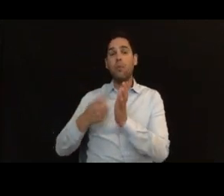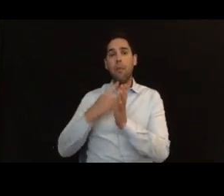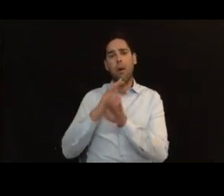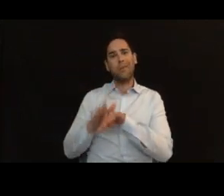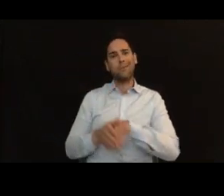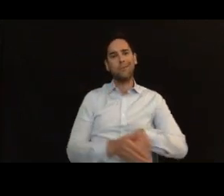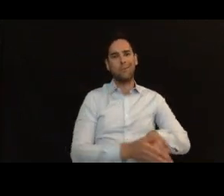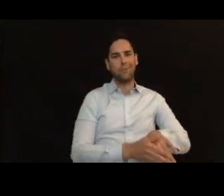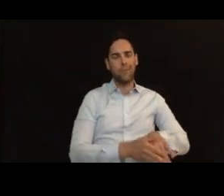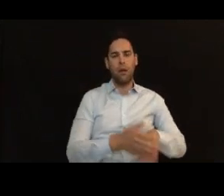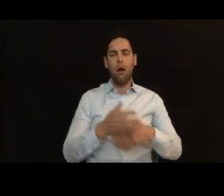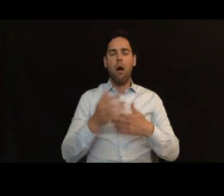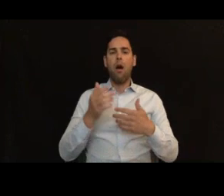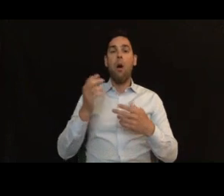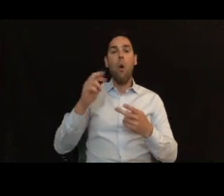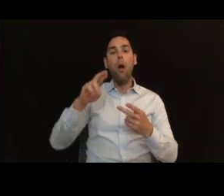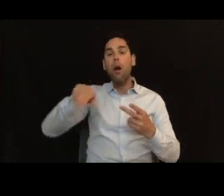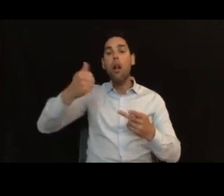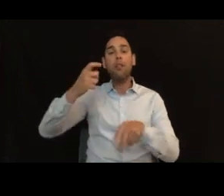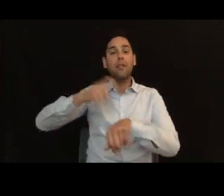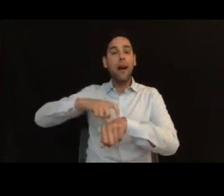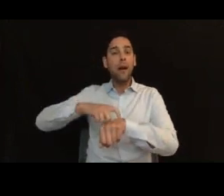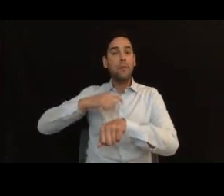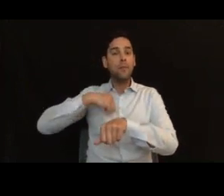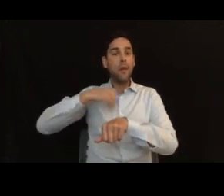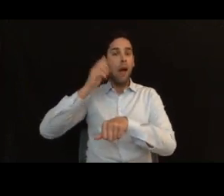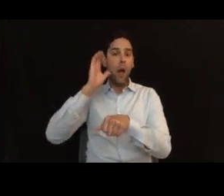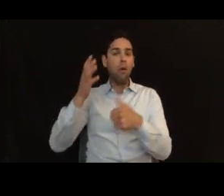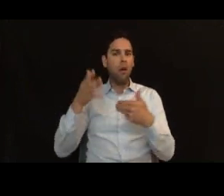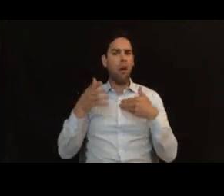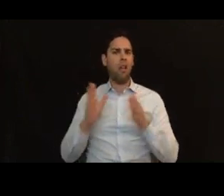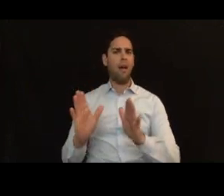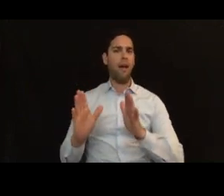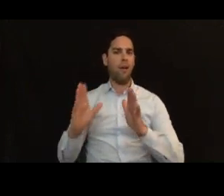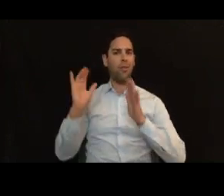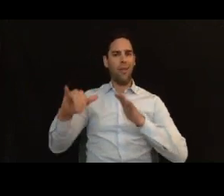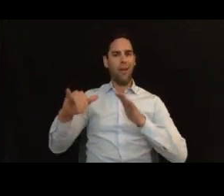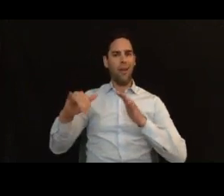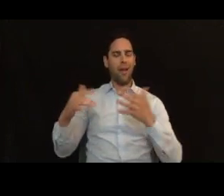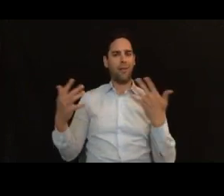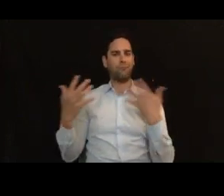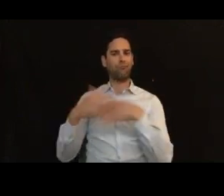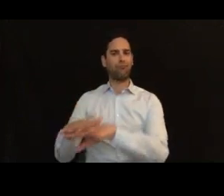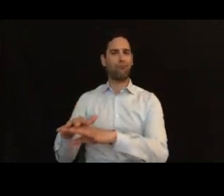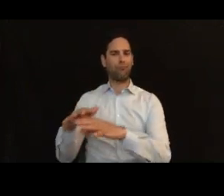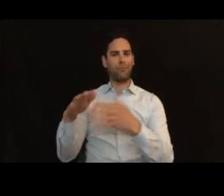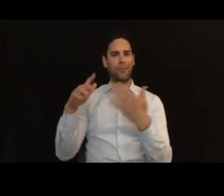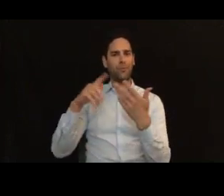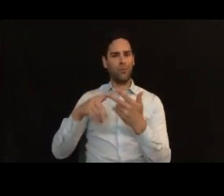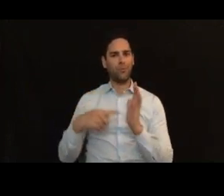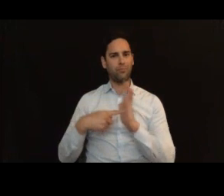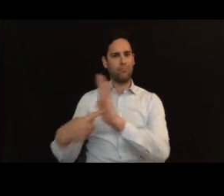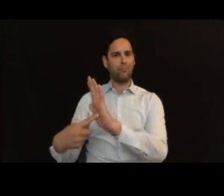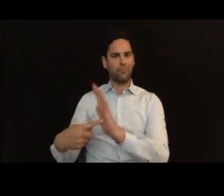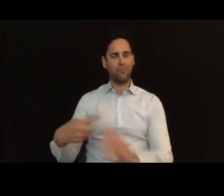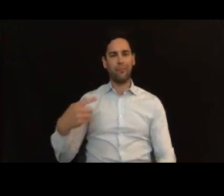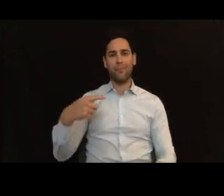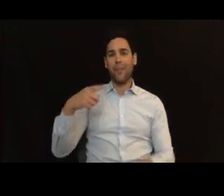might consolidate and let my perspective as a queer person of color who has